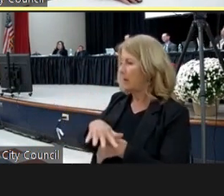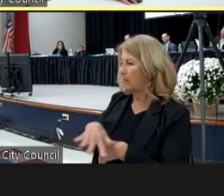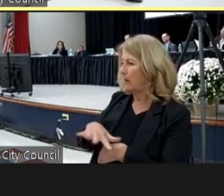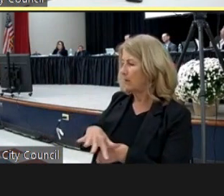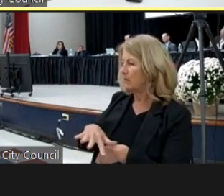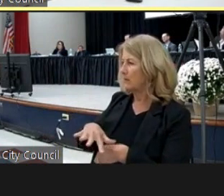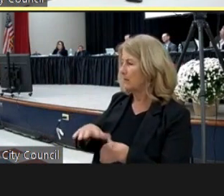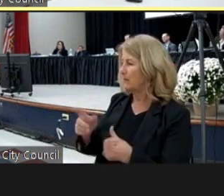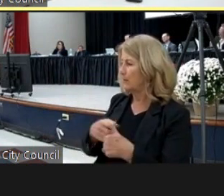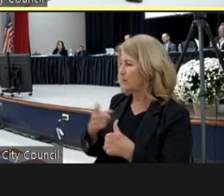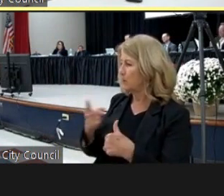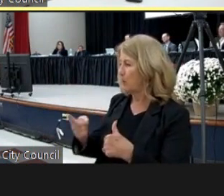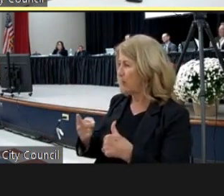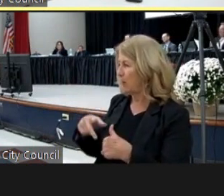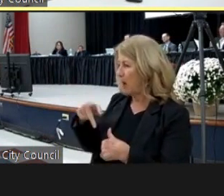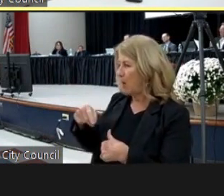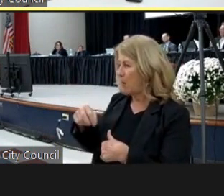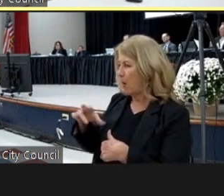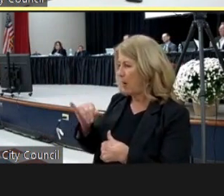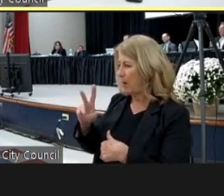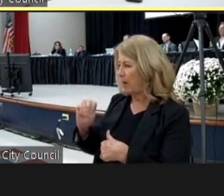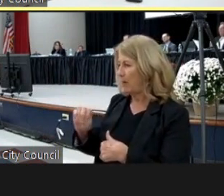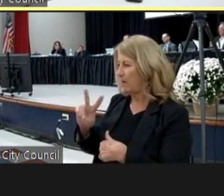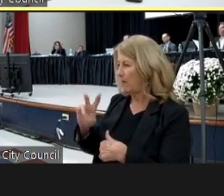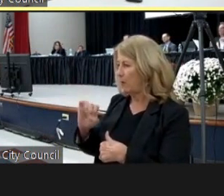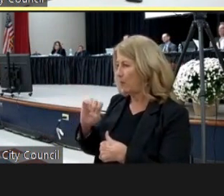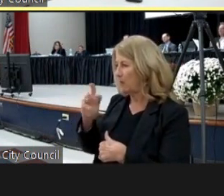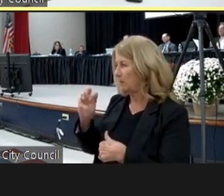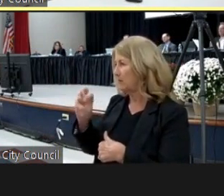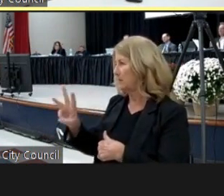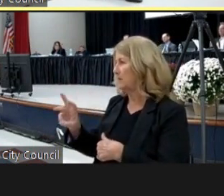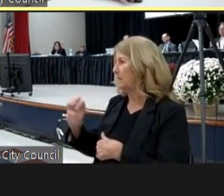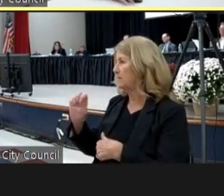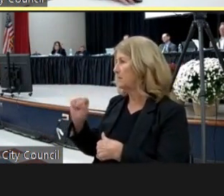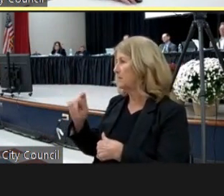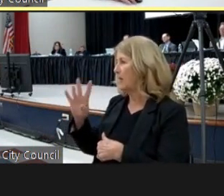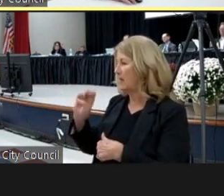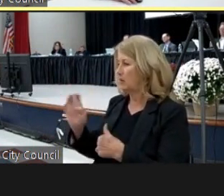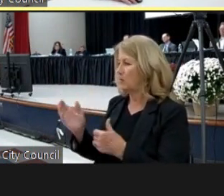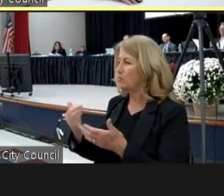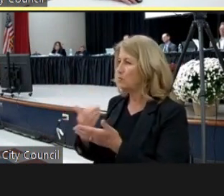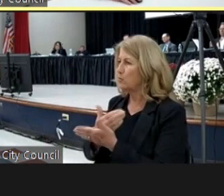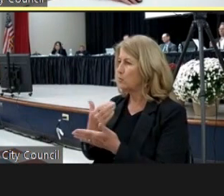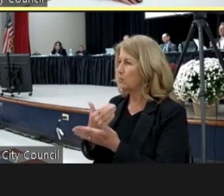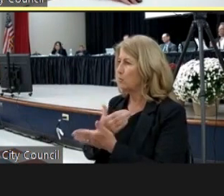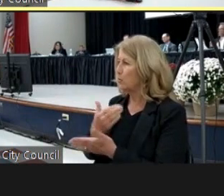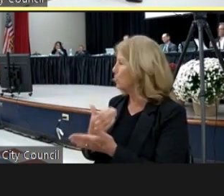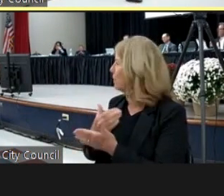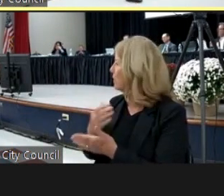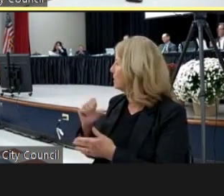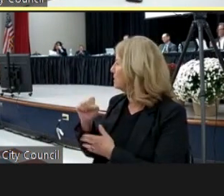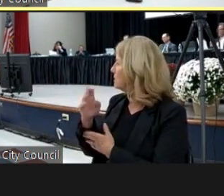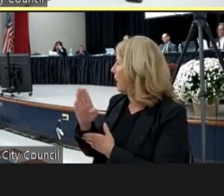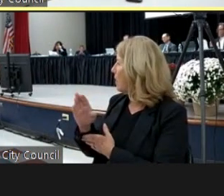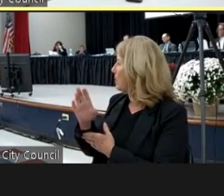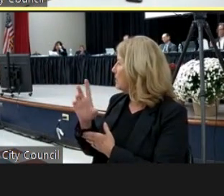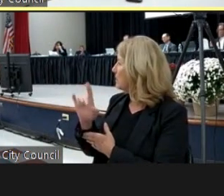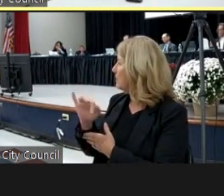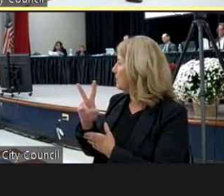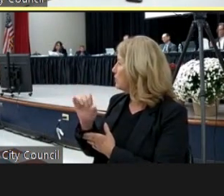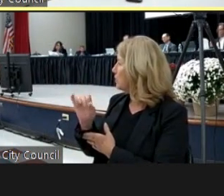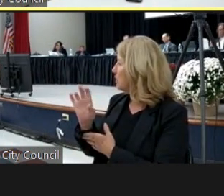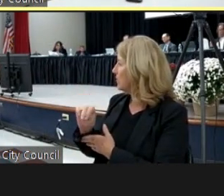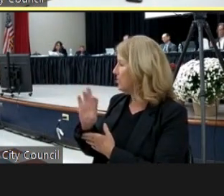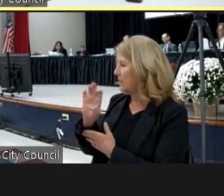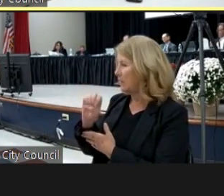of Prairie View Estates Edition. This is a new single-family residential subdivision out in the